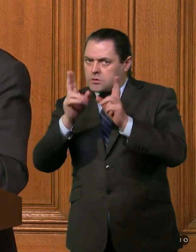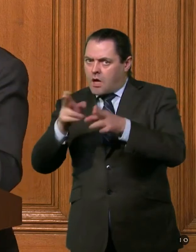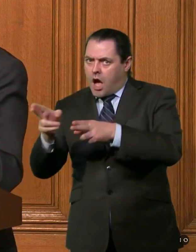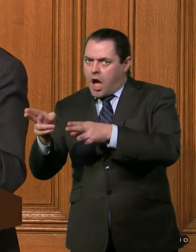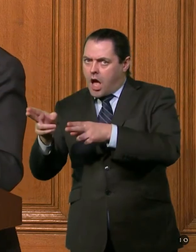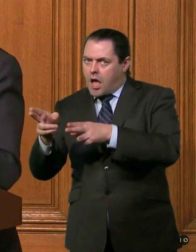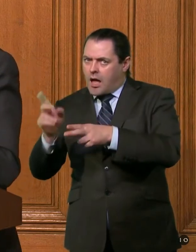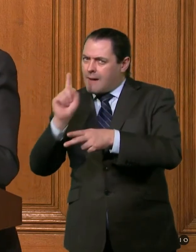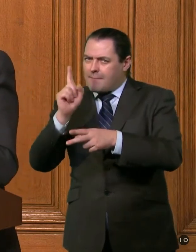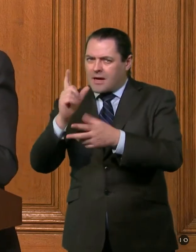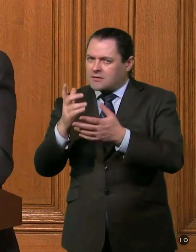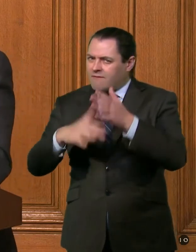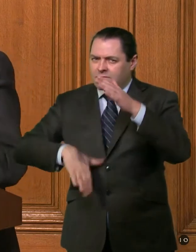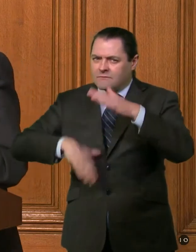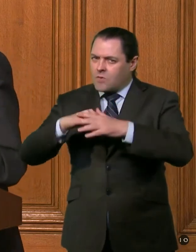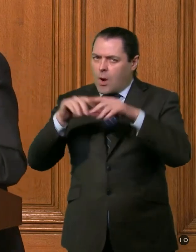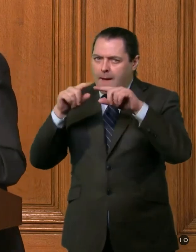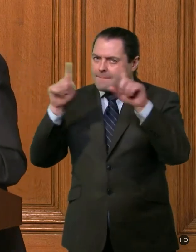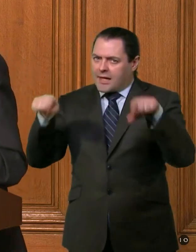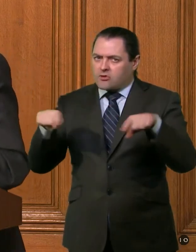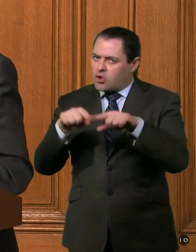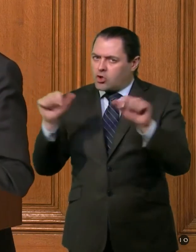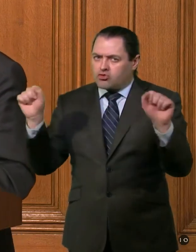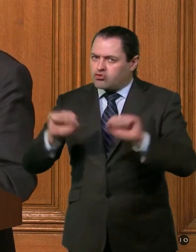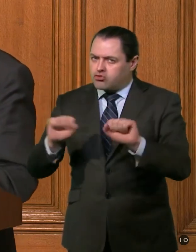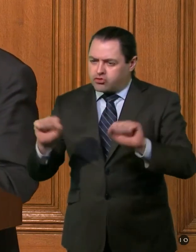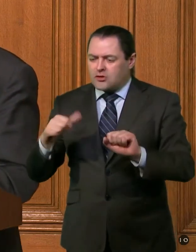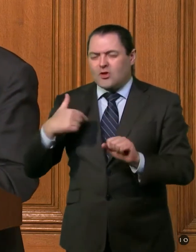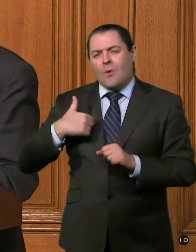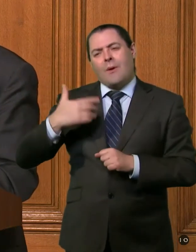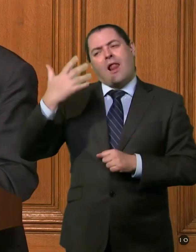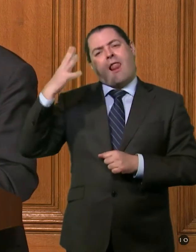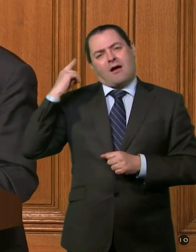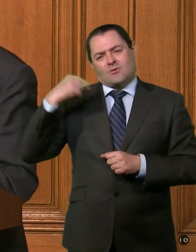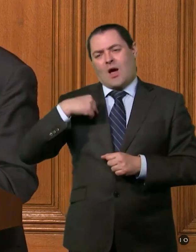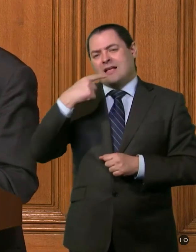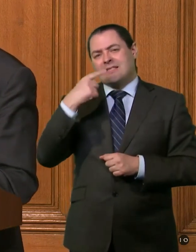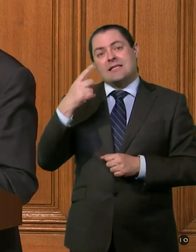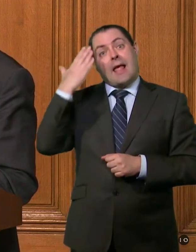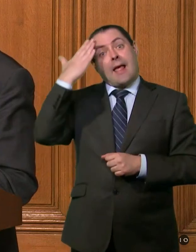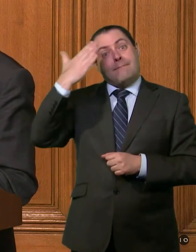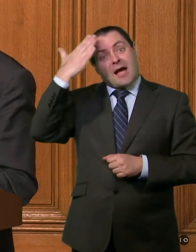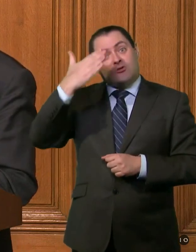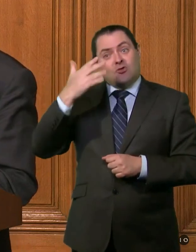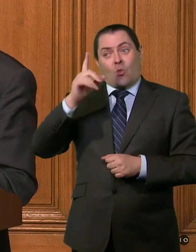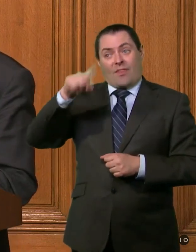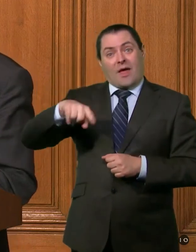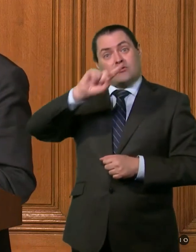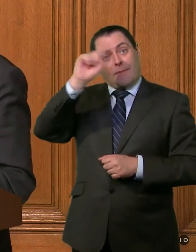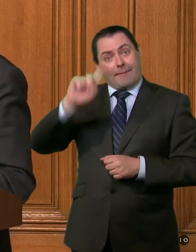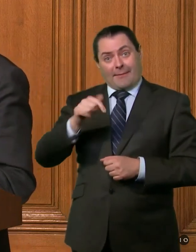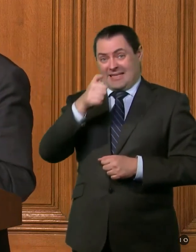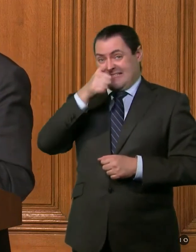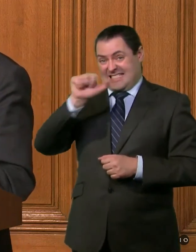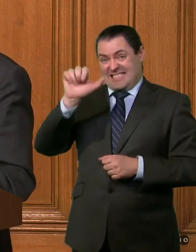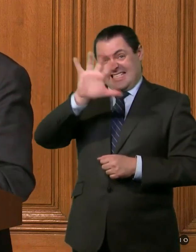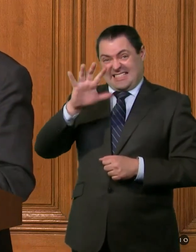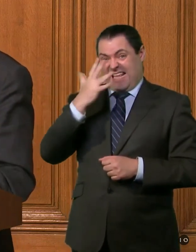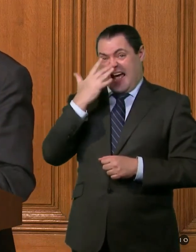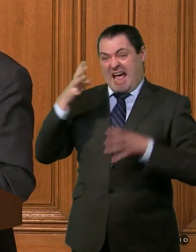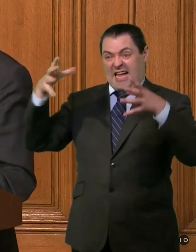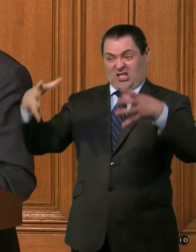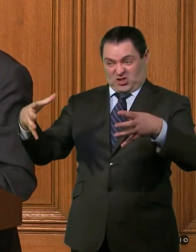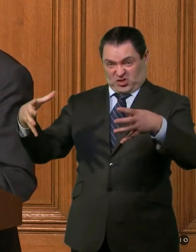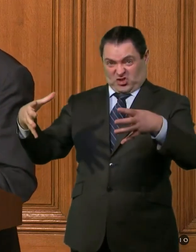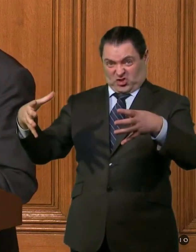took 1,000 people in their 60s and asked the question, what would the impact be if those data turn out to be